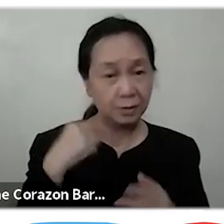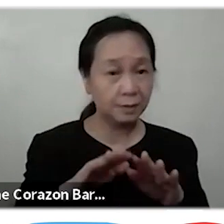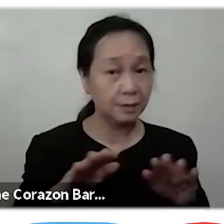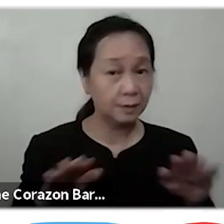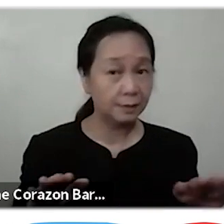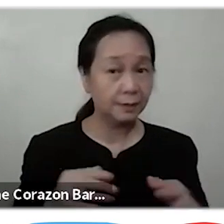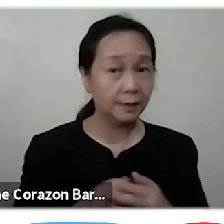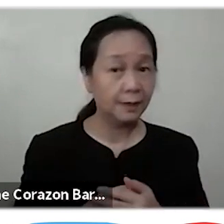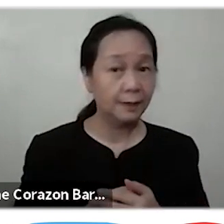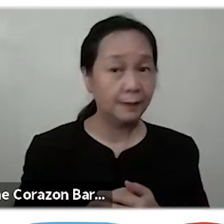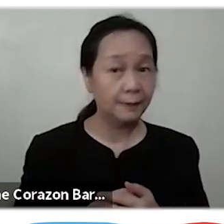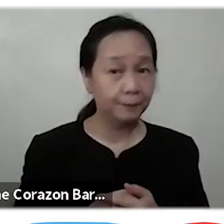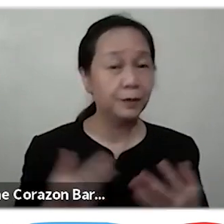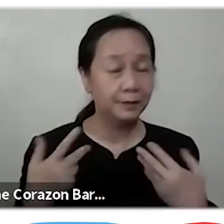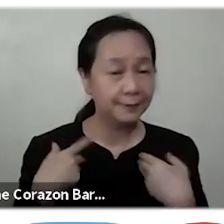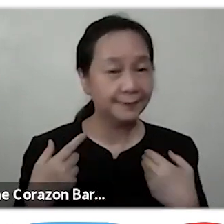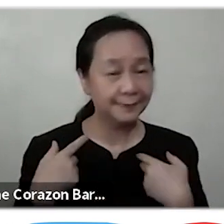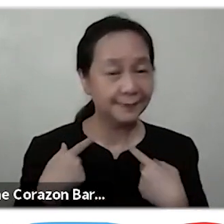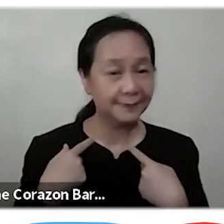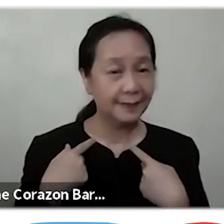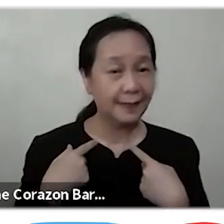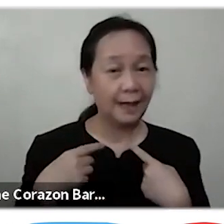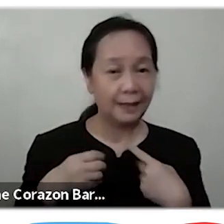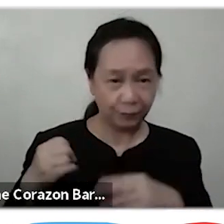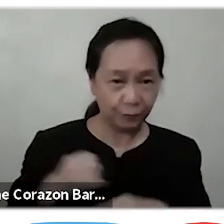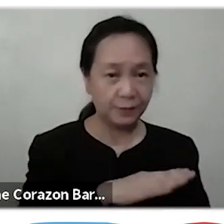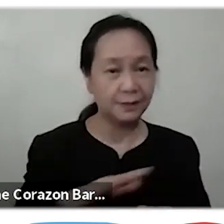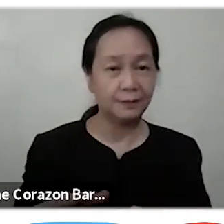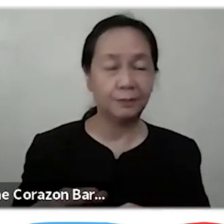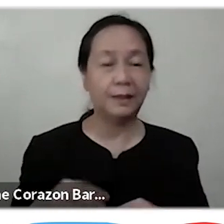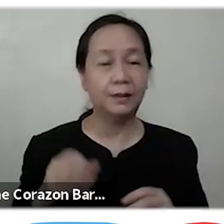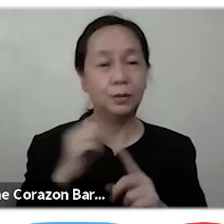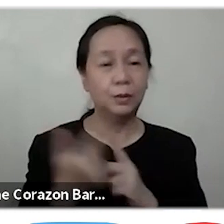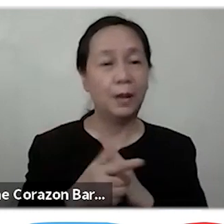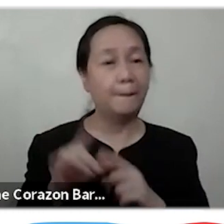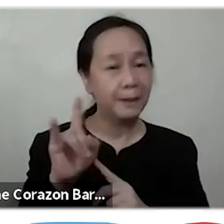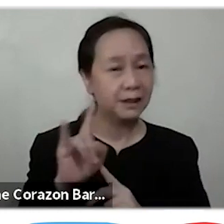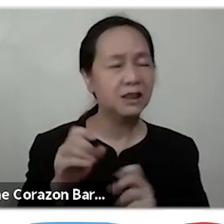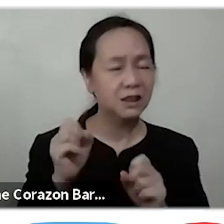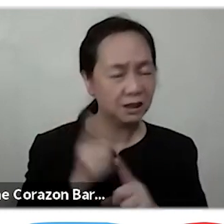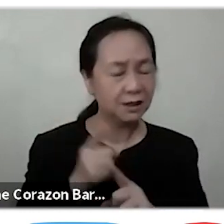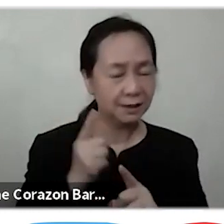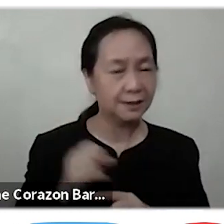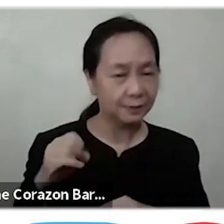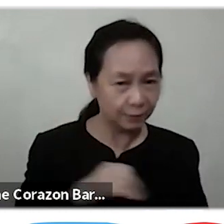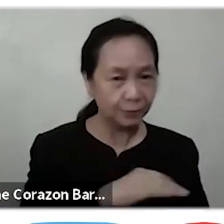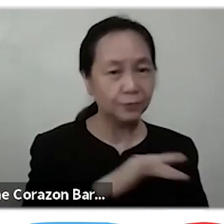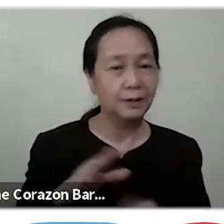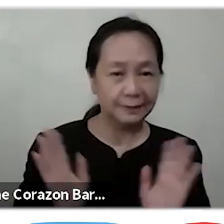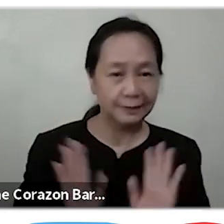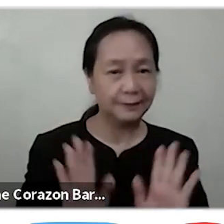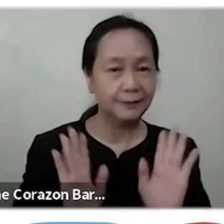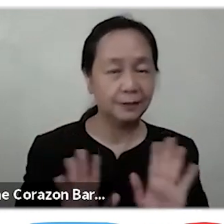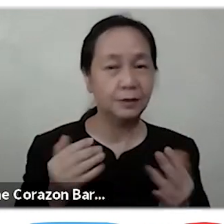days have been influenced by social media. Social medias really can influence children.